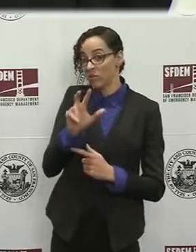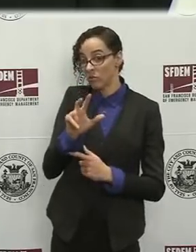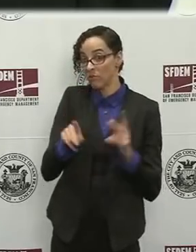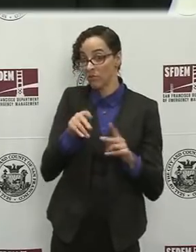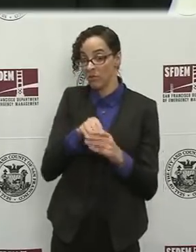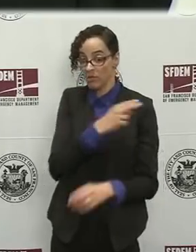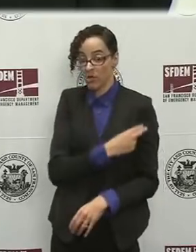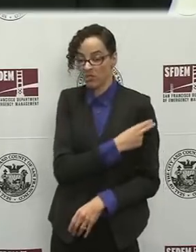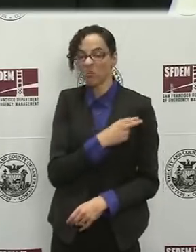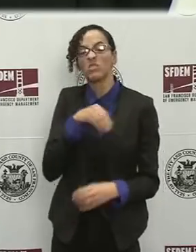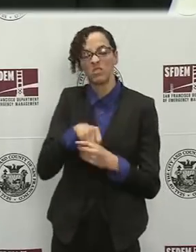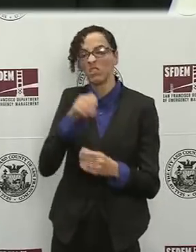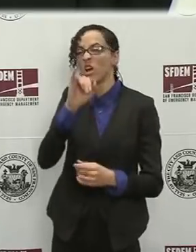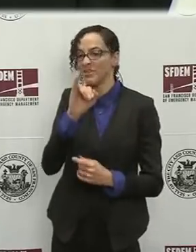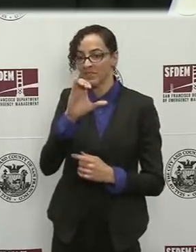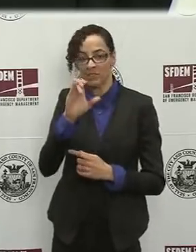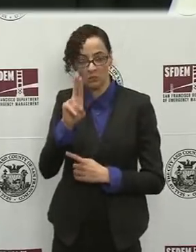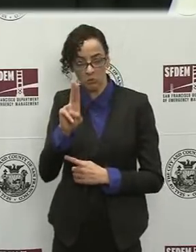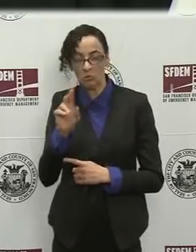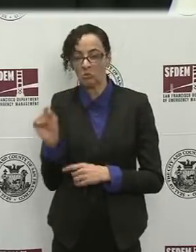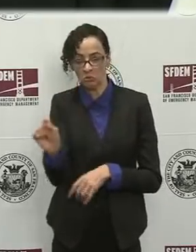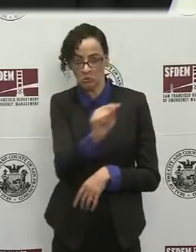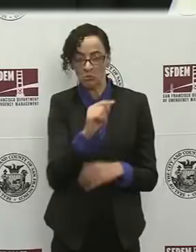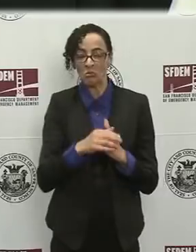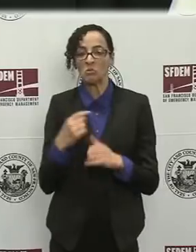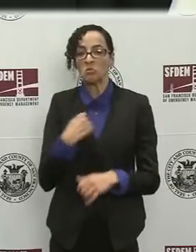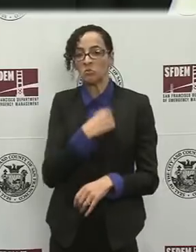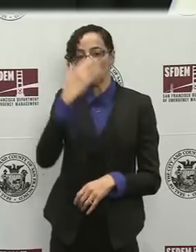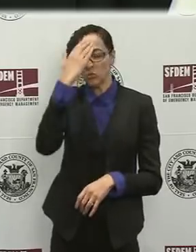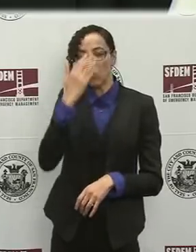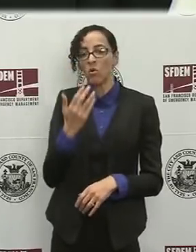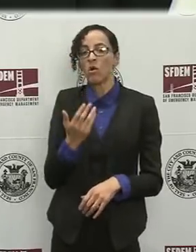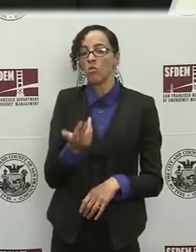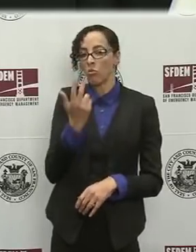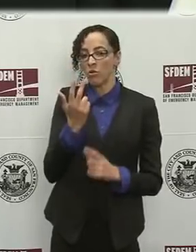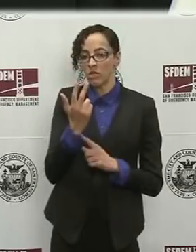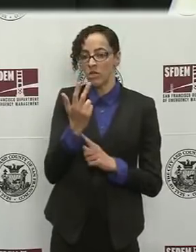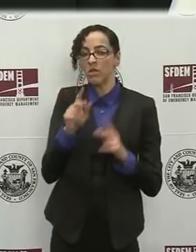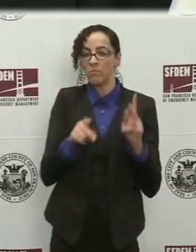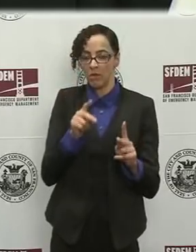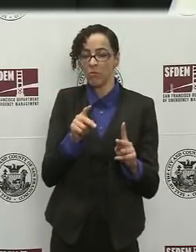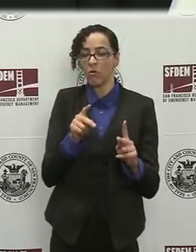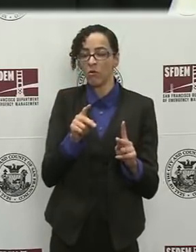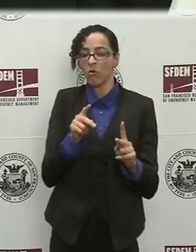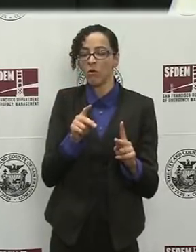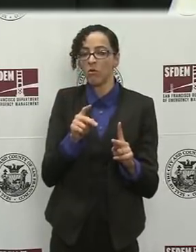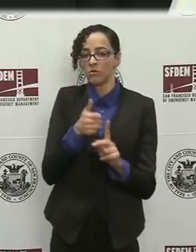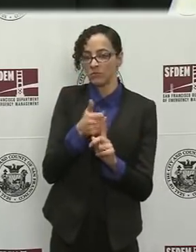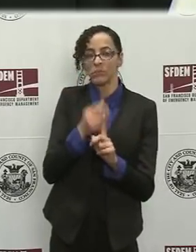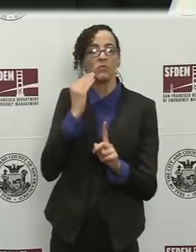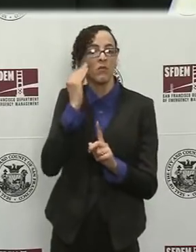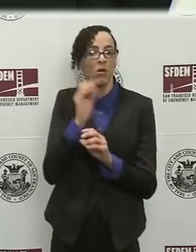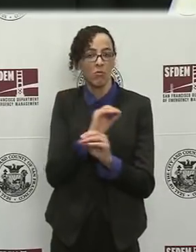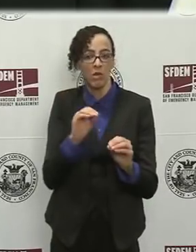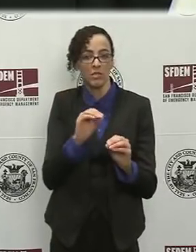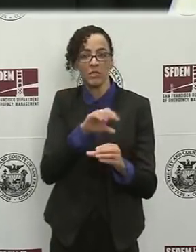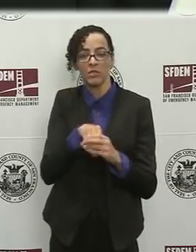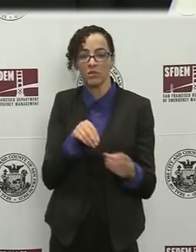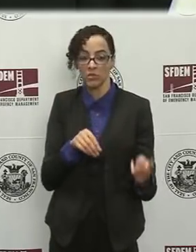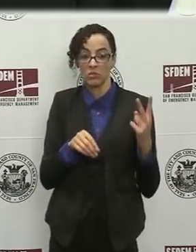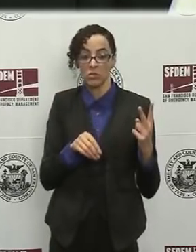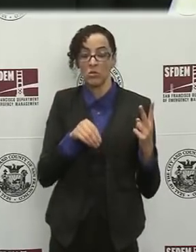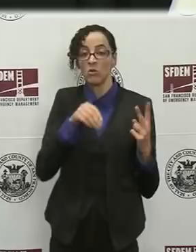We know that 3 of the confirmed cases are among people experiencing homelessness, including 2 at the MSC South